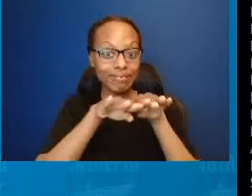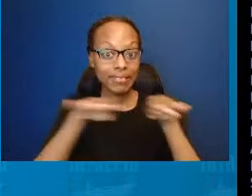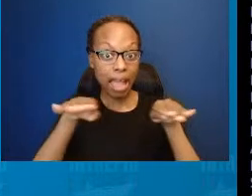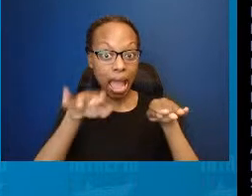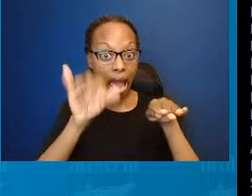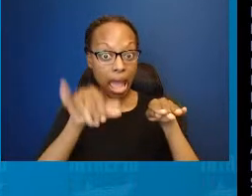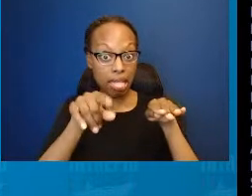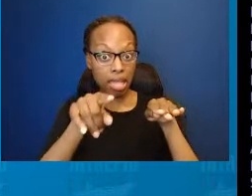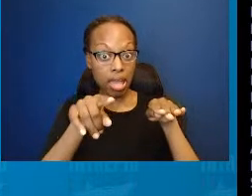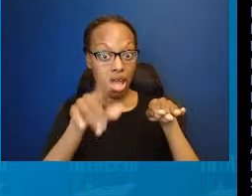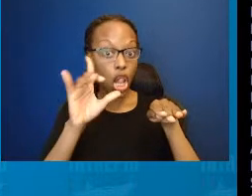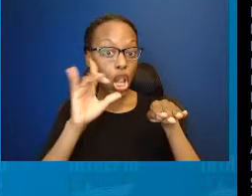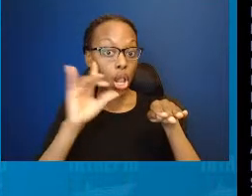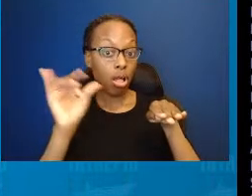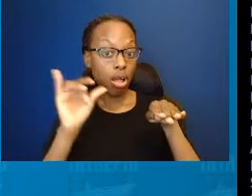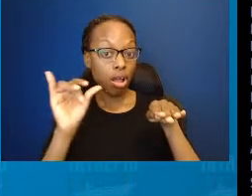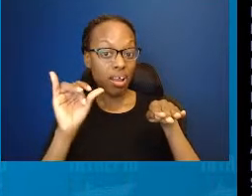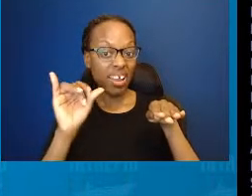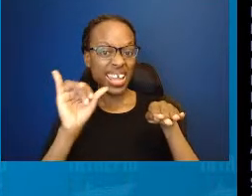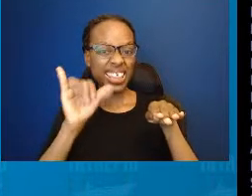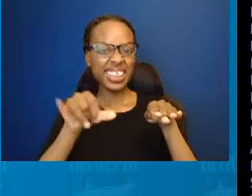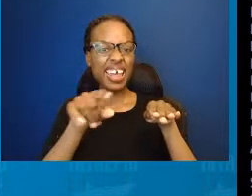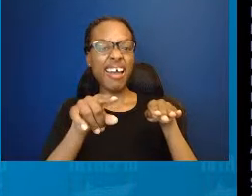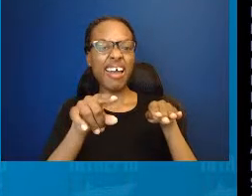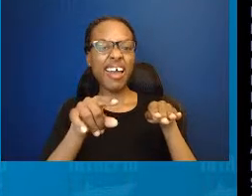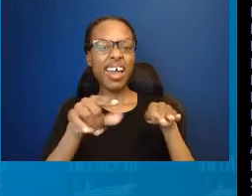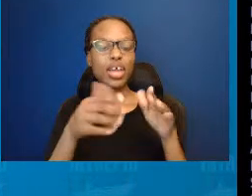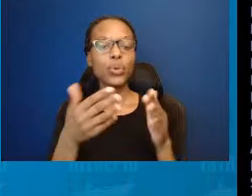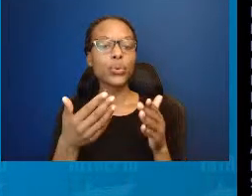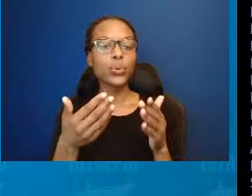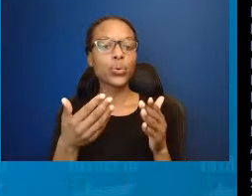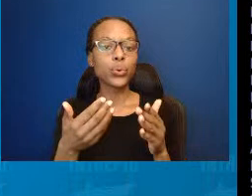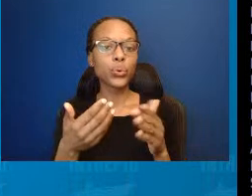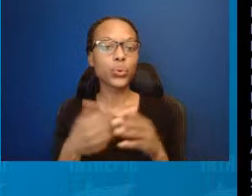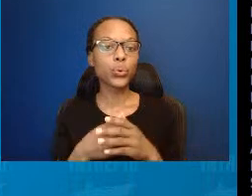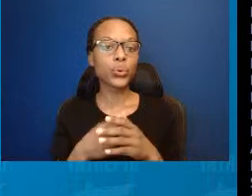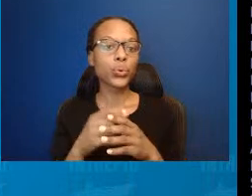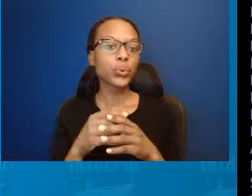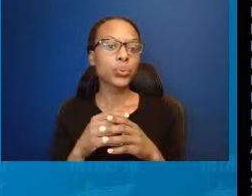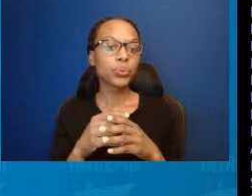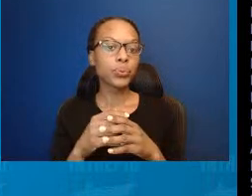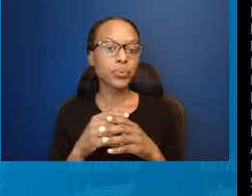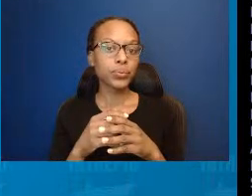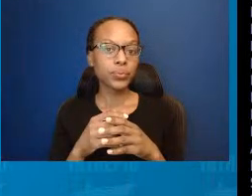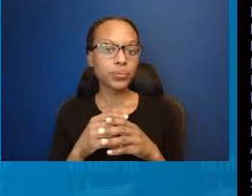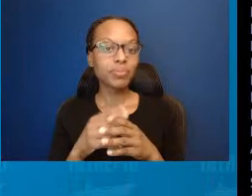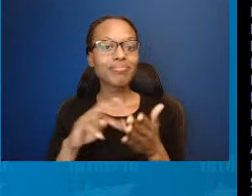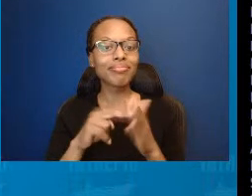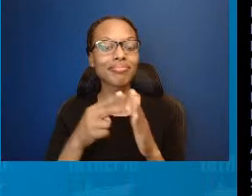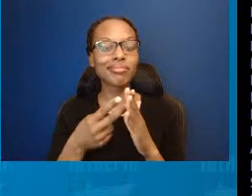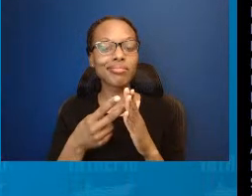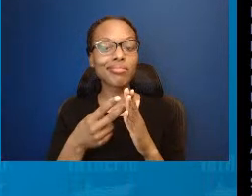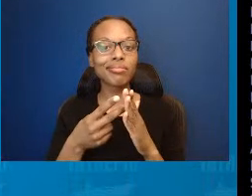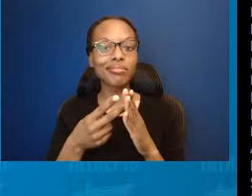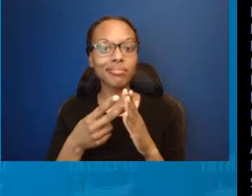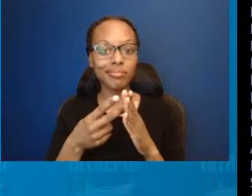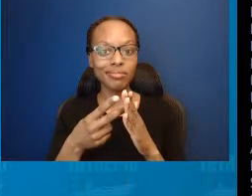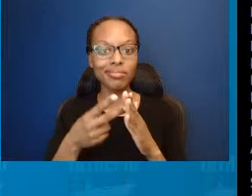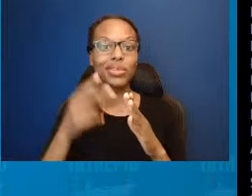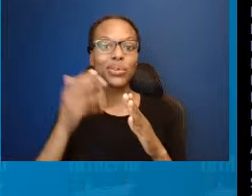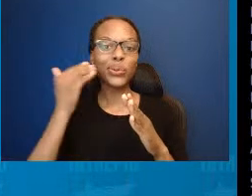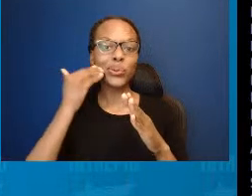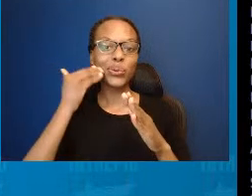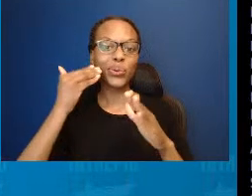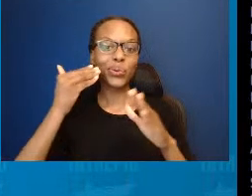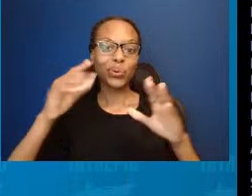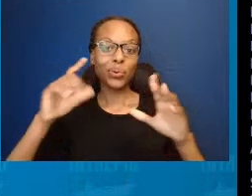shows you where pretty much new material of the moon has been there, right? Craters show impact, whereas these